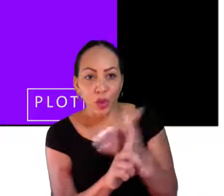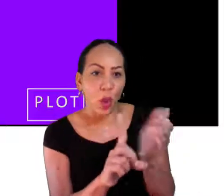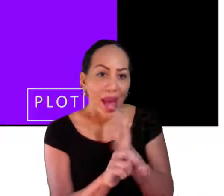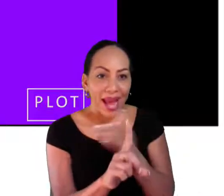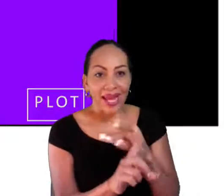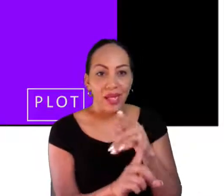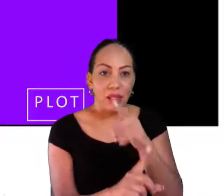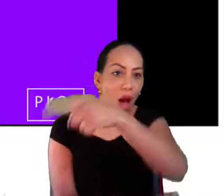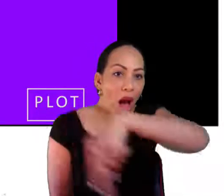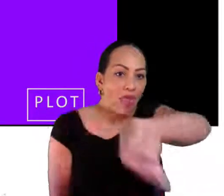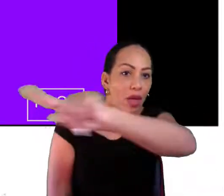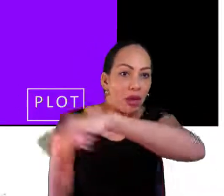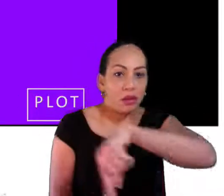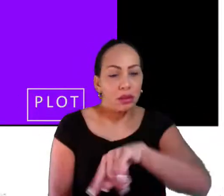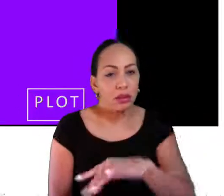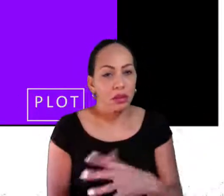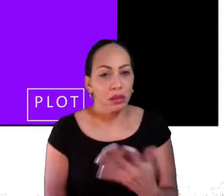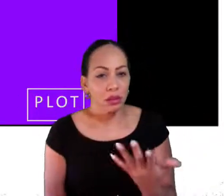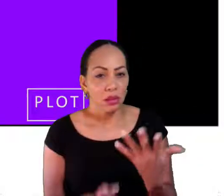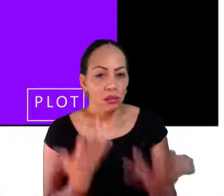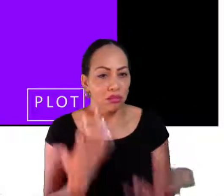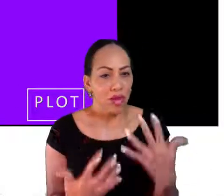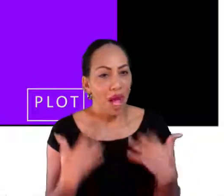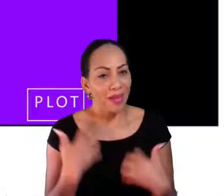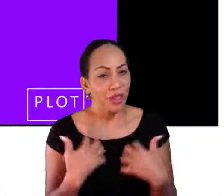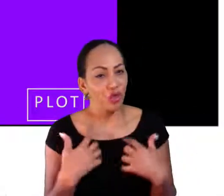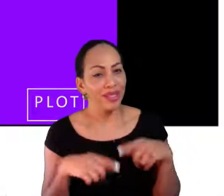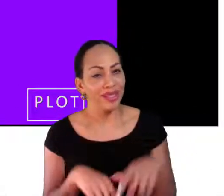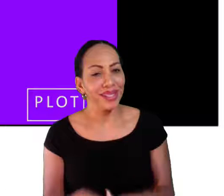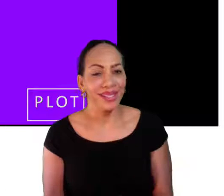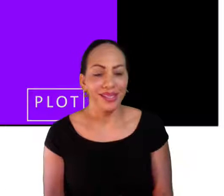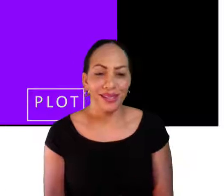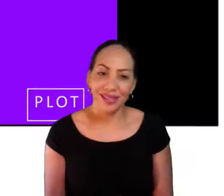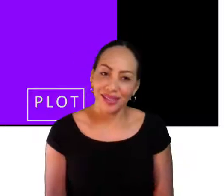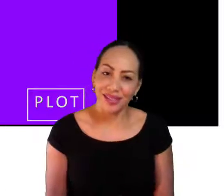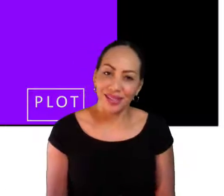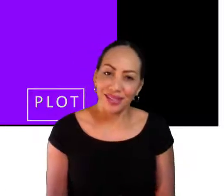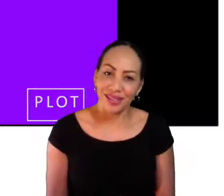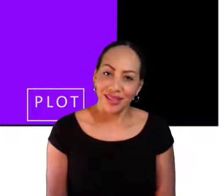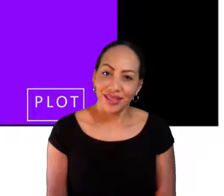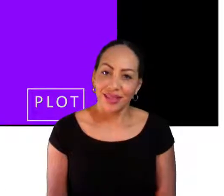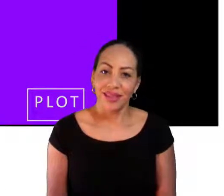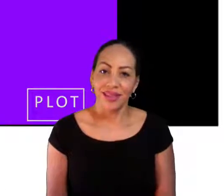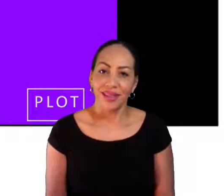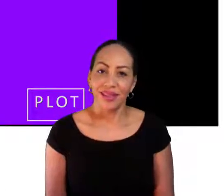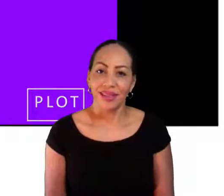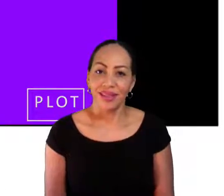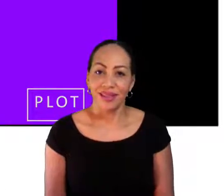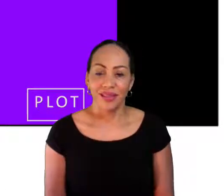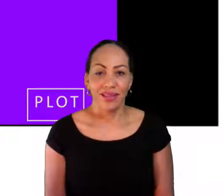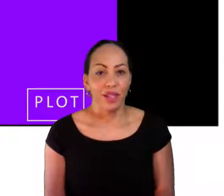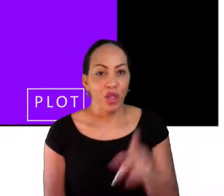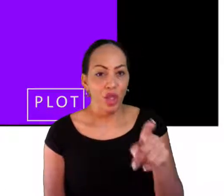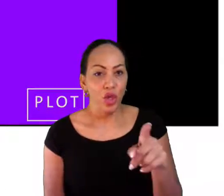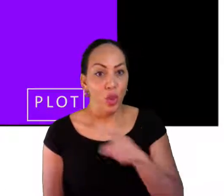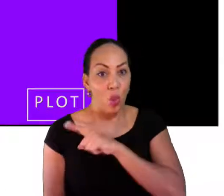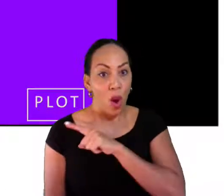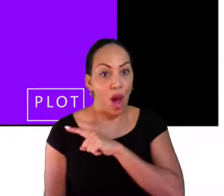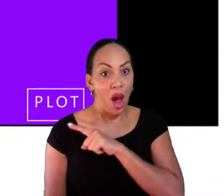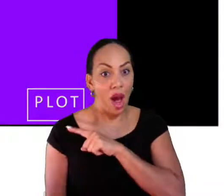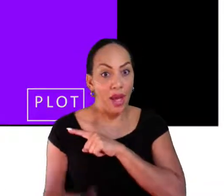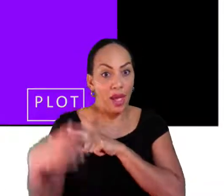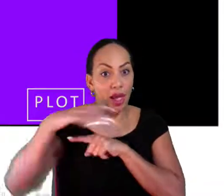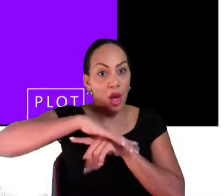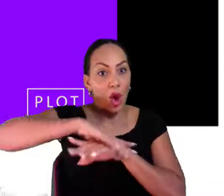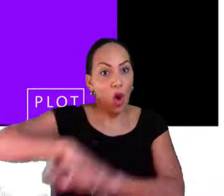was it not an active choice? I'm kind of interested in that setting aside of the why and focusing on the how. And I think you can